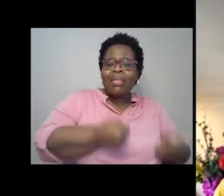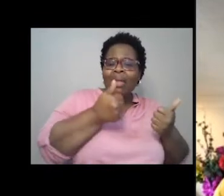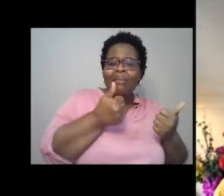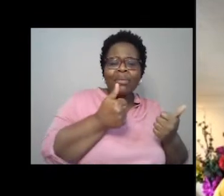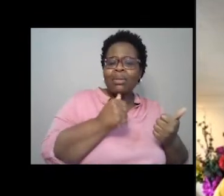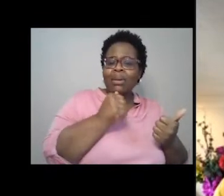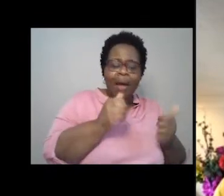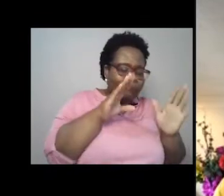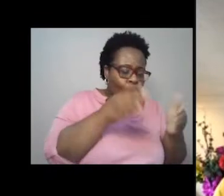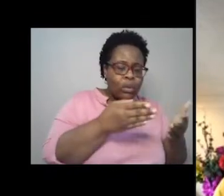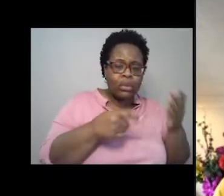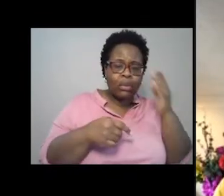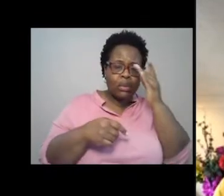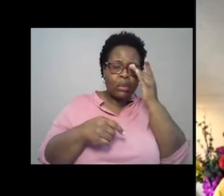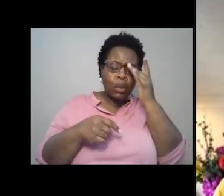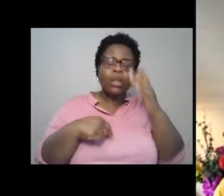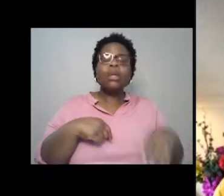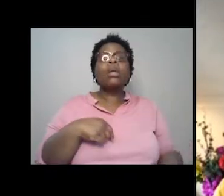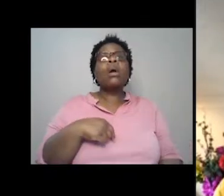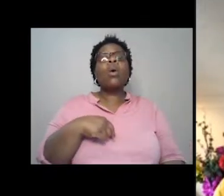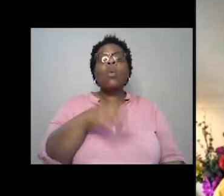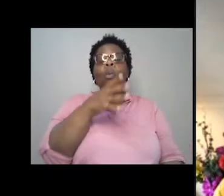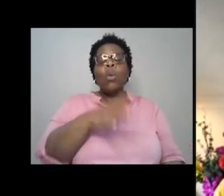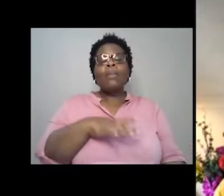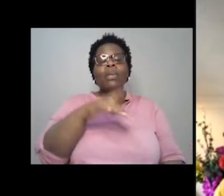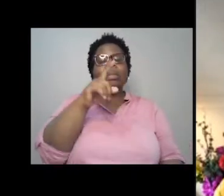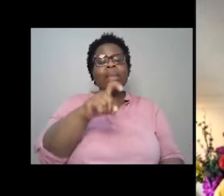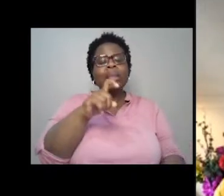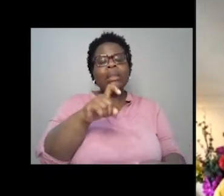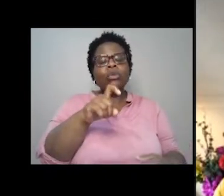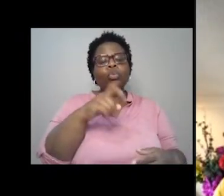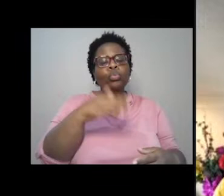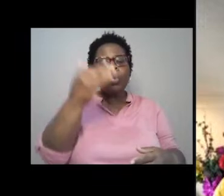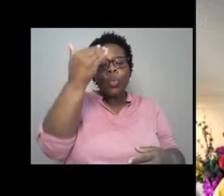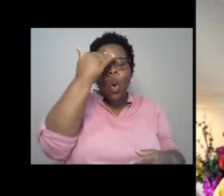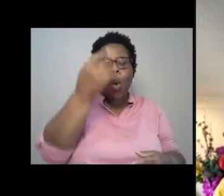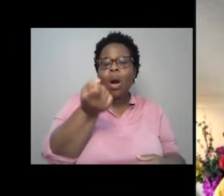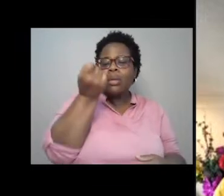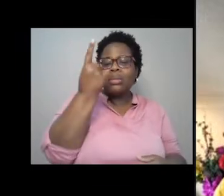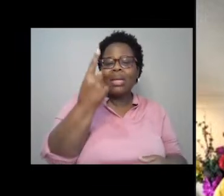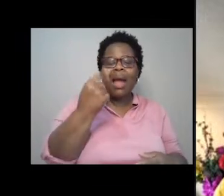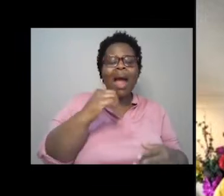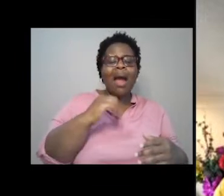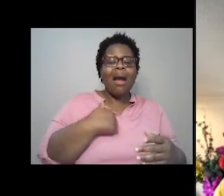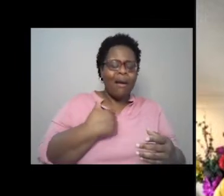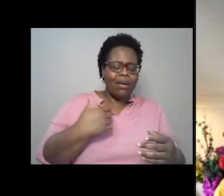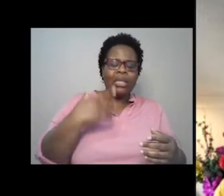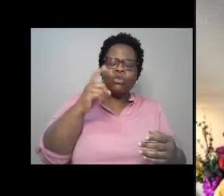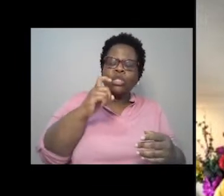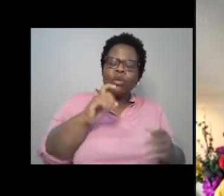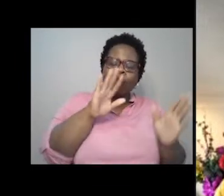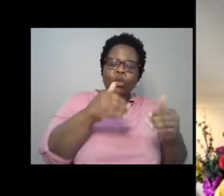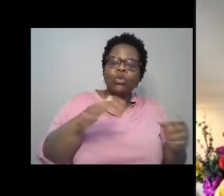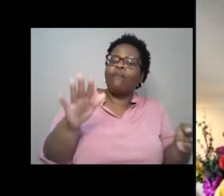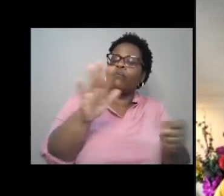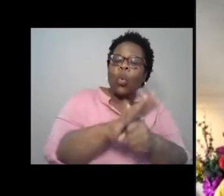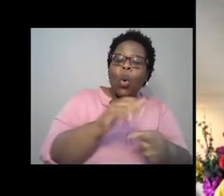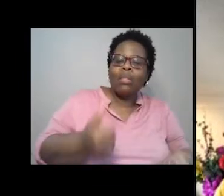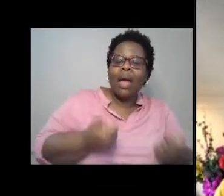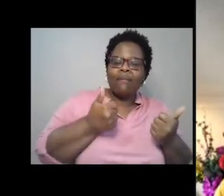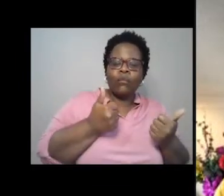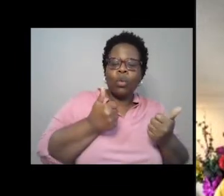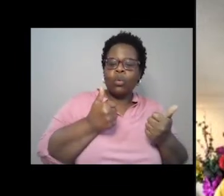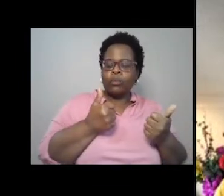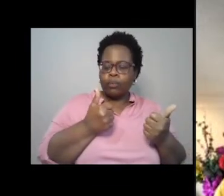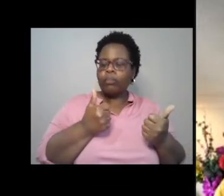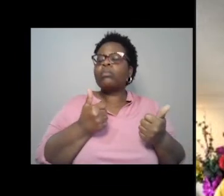to train women to see with eyes of wholeness, that every part of their life needs to be accounted for in every